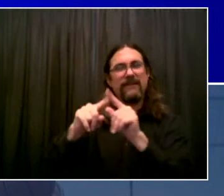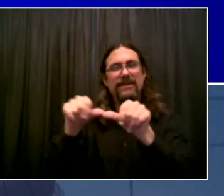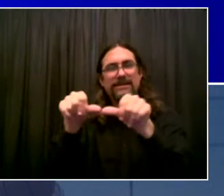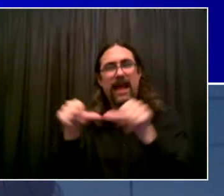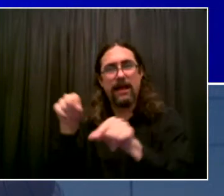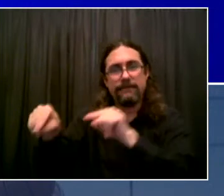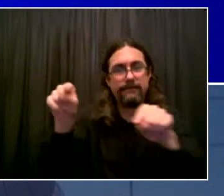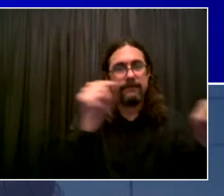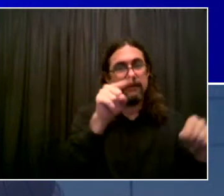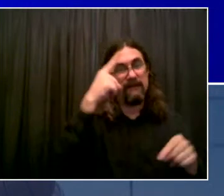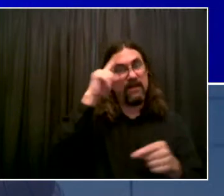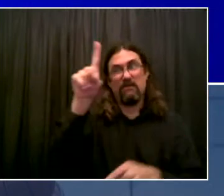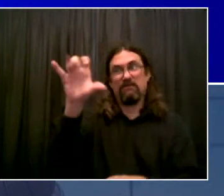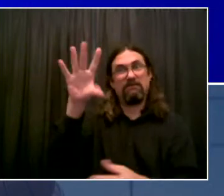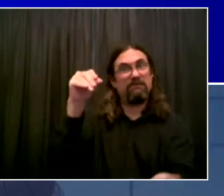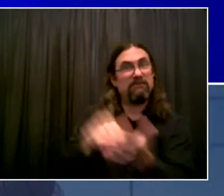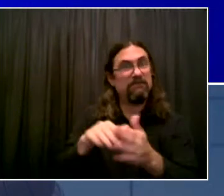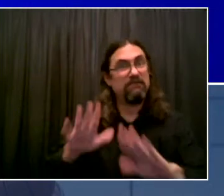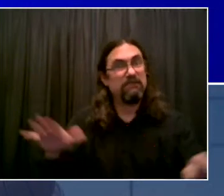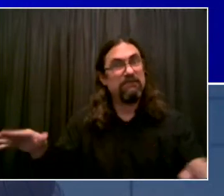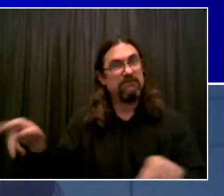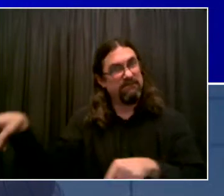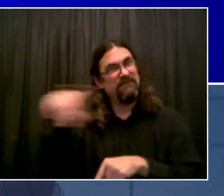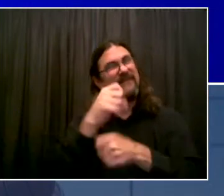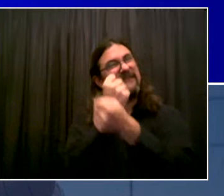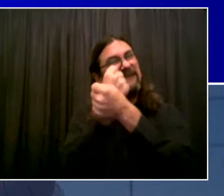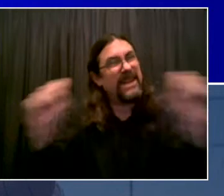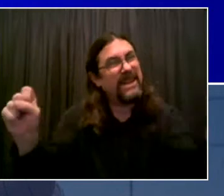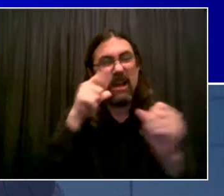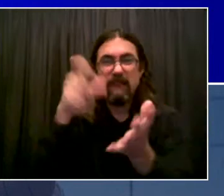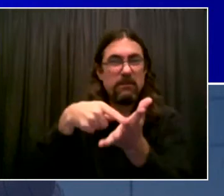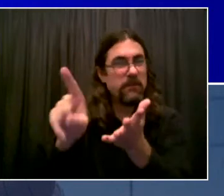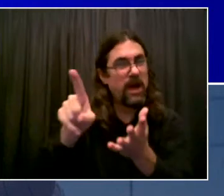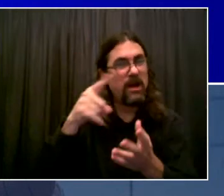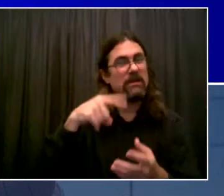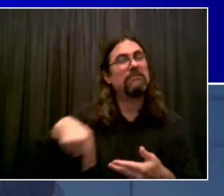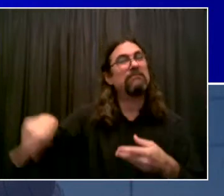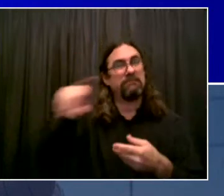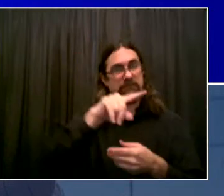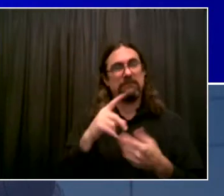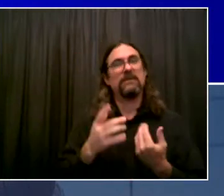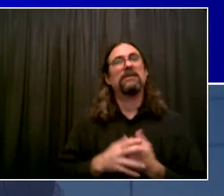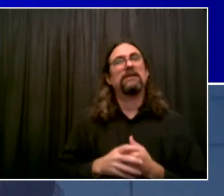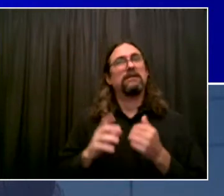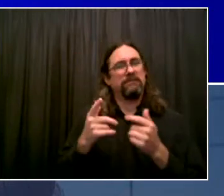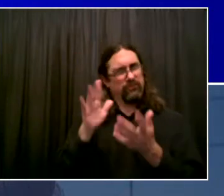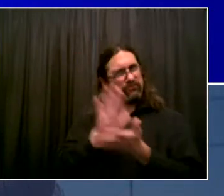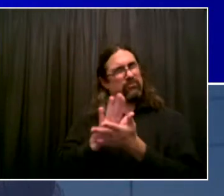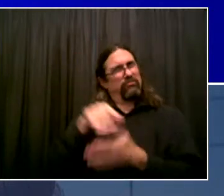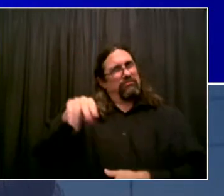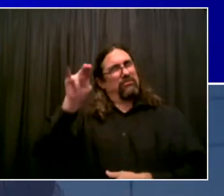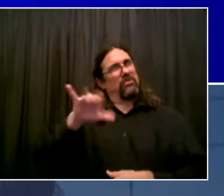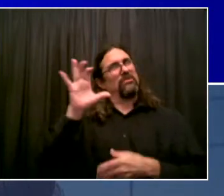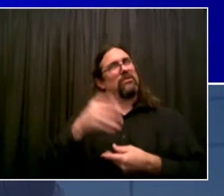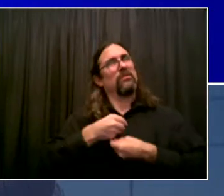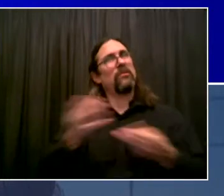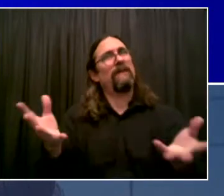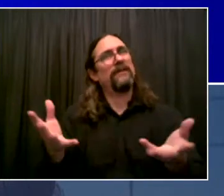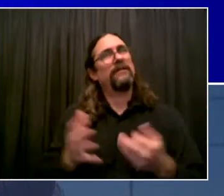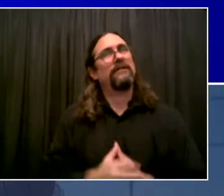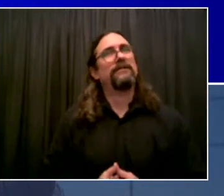free to the kids in New York City. They are at schools and community centers around the 5 boroughs, elementary, middle, and high